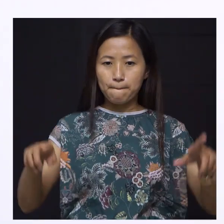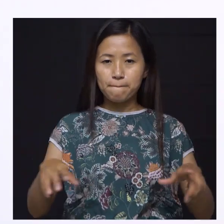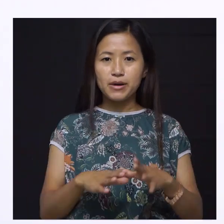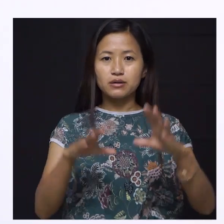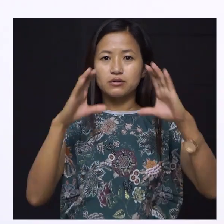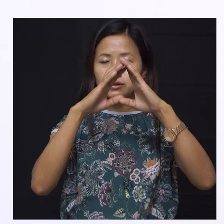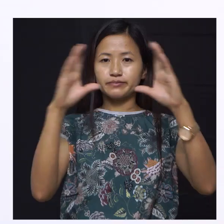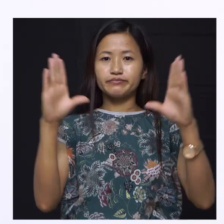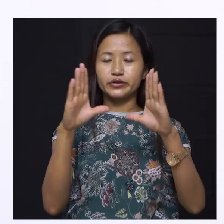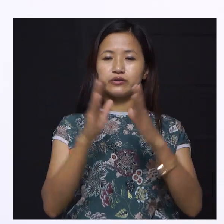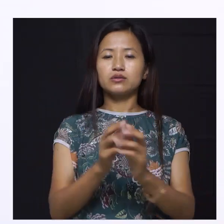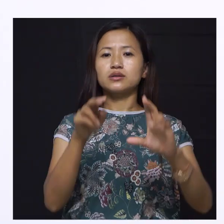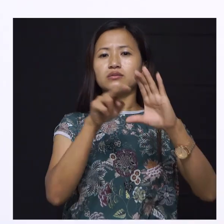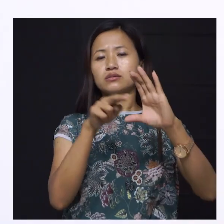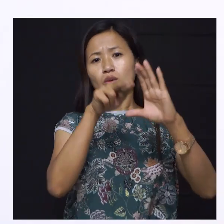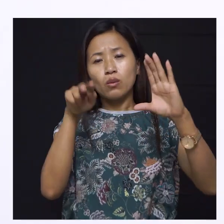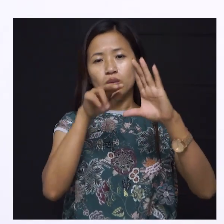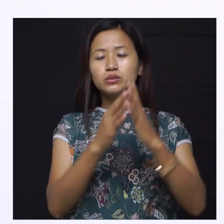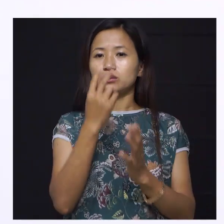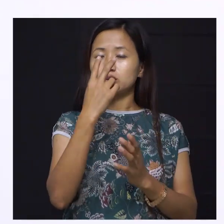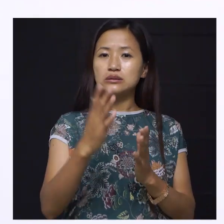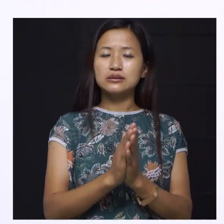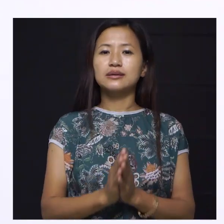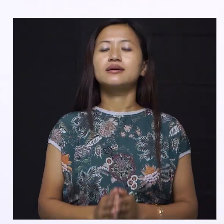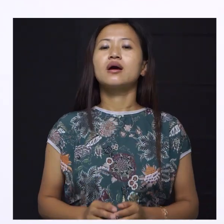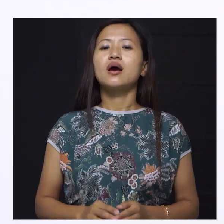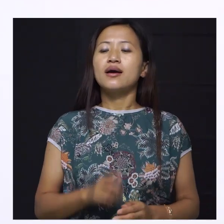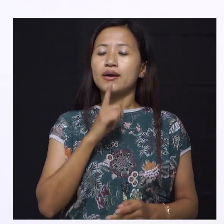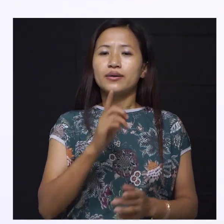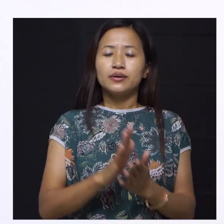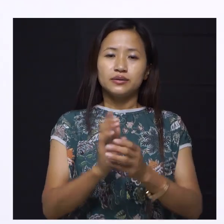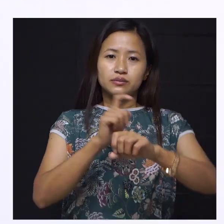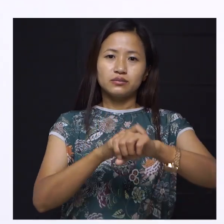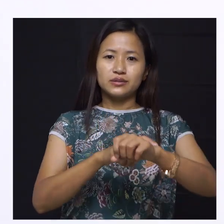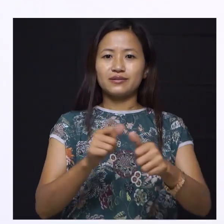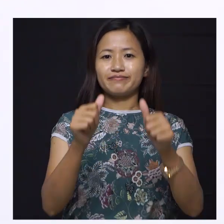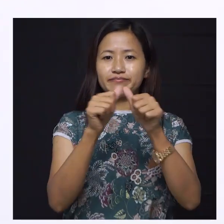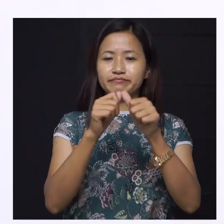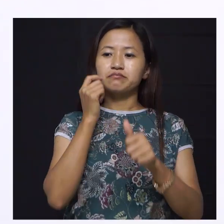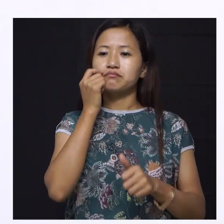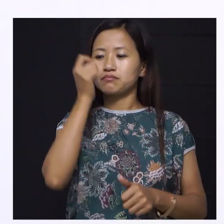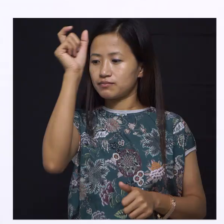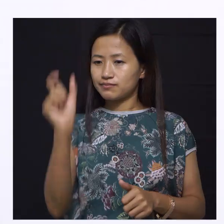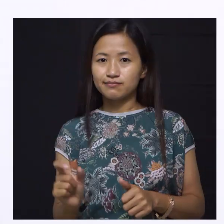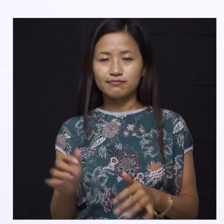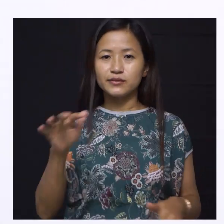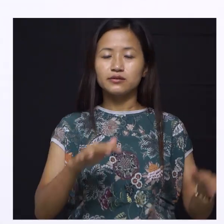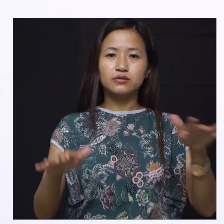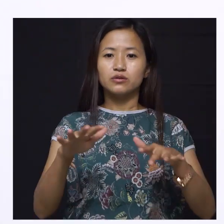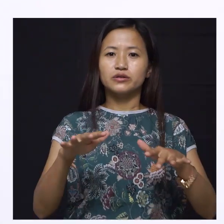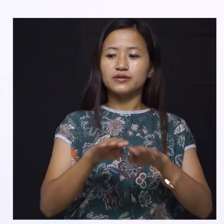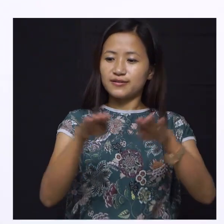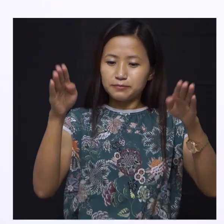day cinema halls, there will be a theater where the real-time actors would come and act on the stage. And dramas